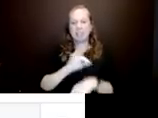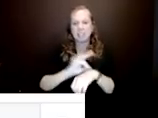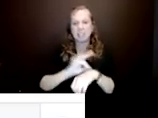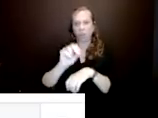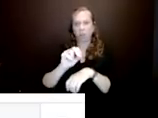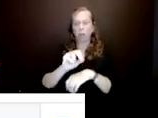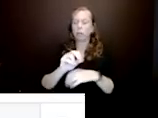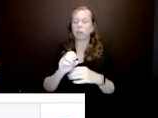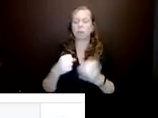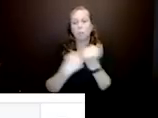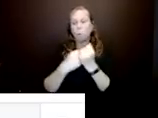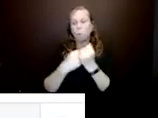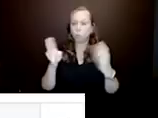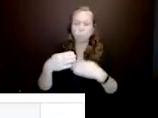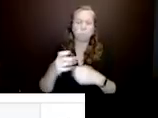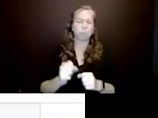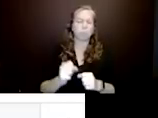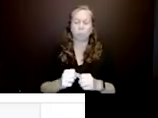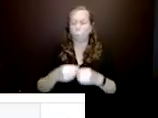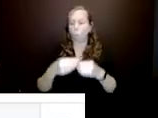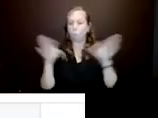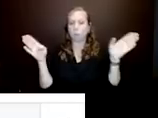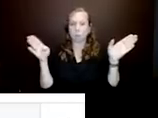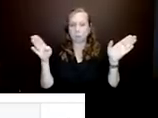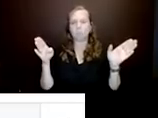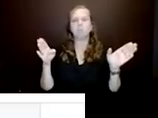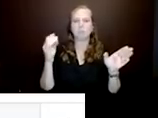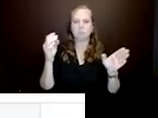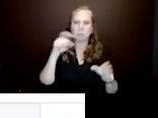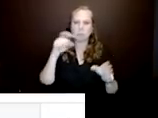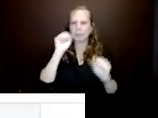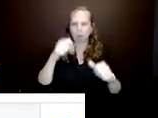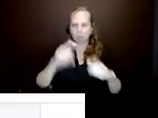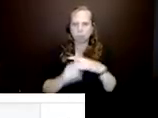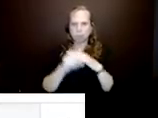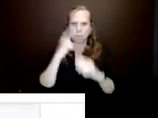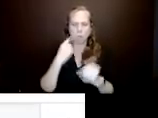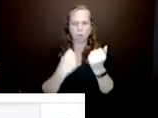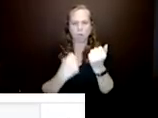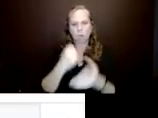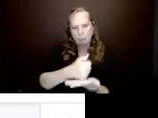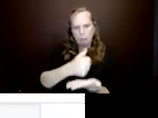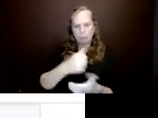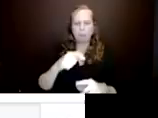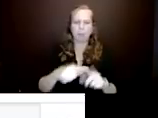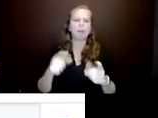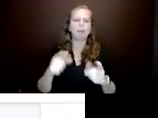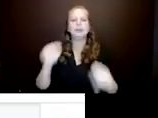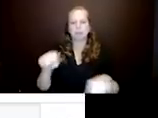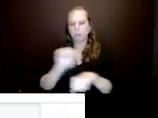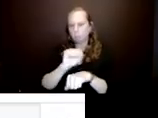open. Kids can pop into them if they need assistance. Otherwise, they can use that opportunity to be working on some of their asynchronous learning